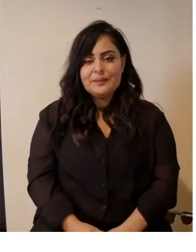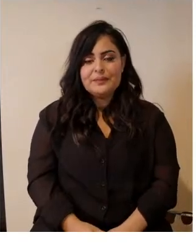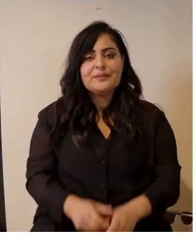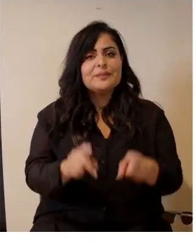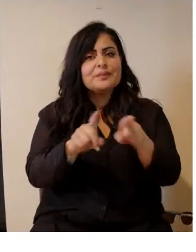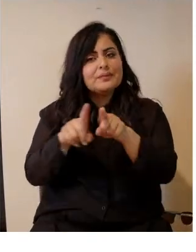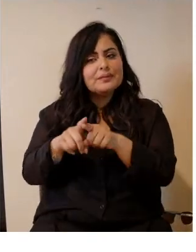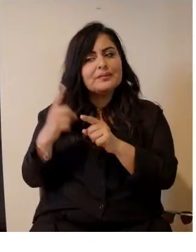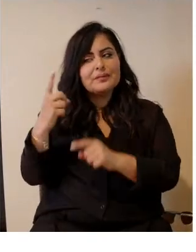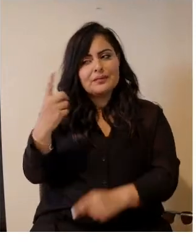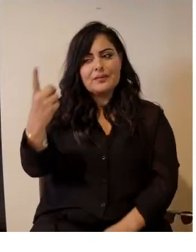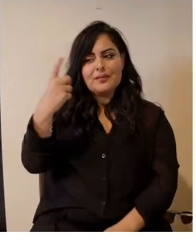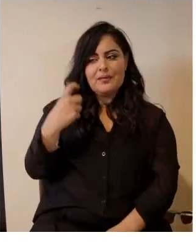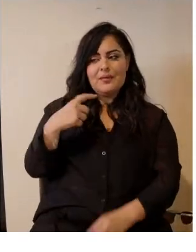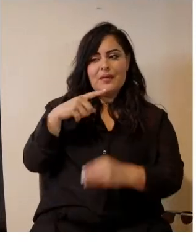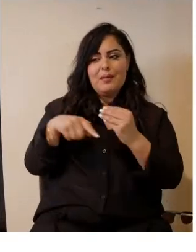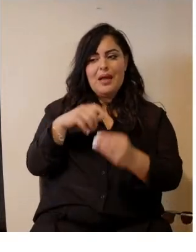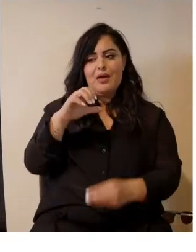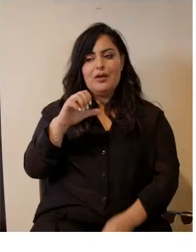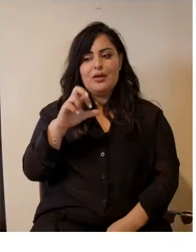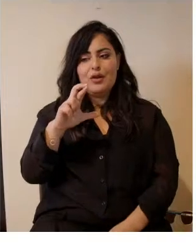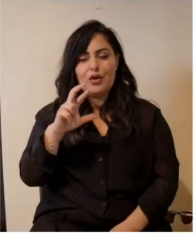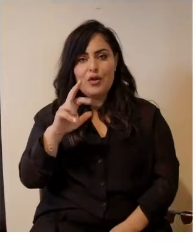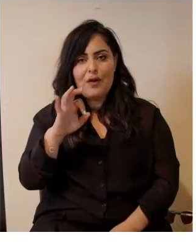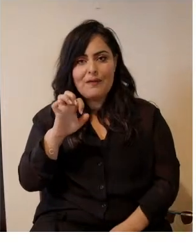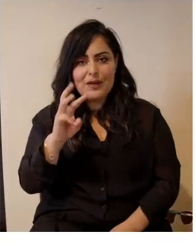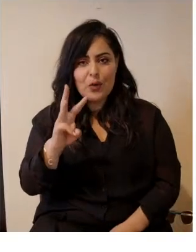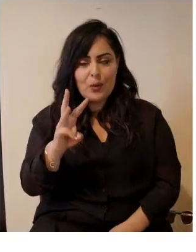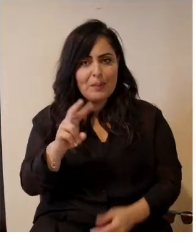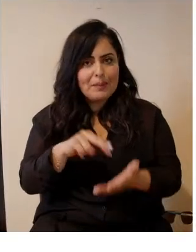question about the curfew. There is a